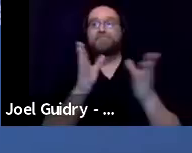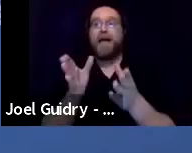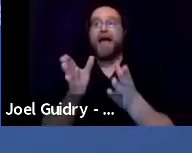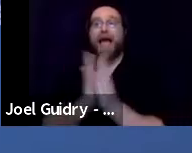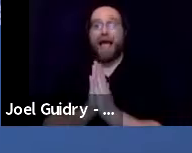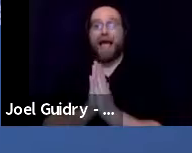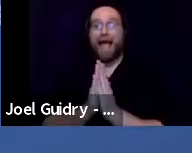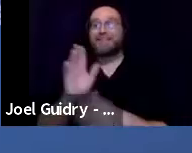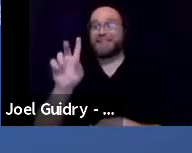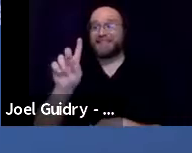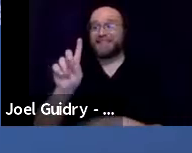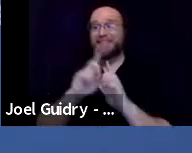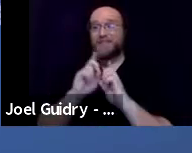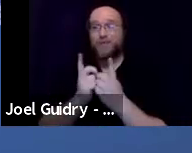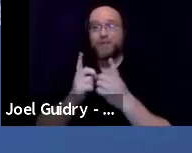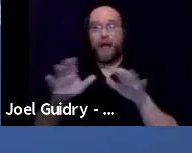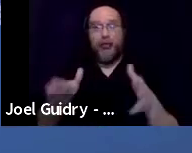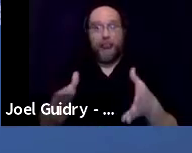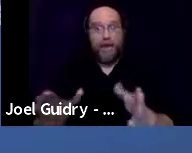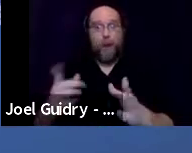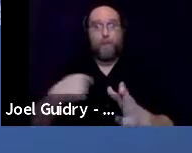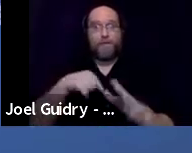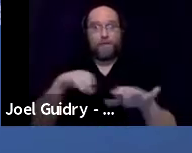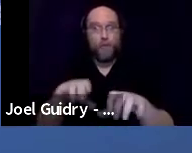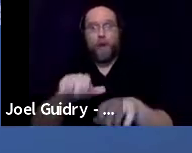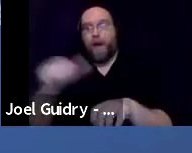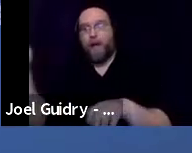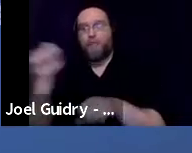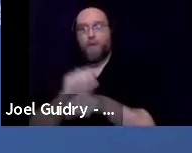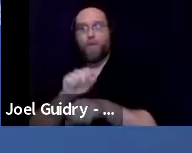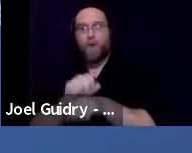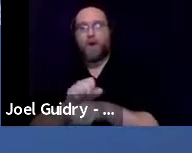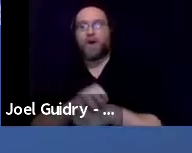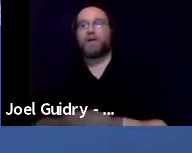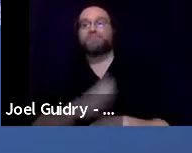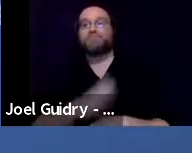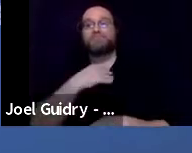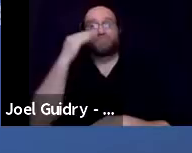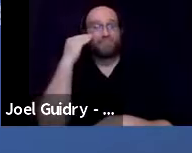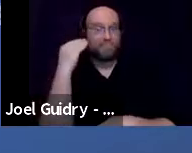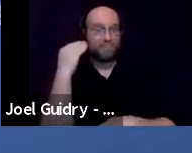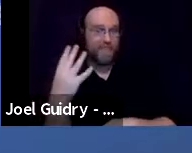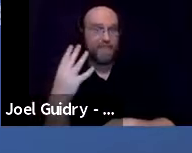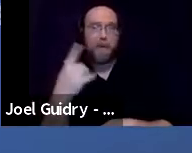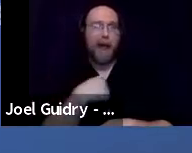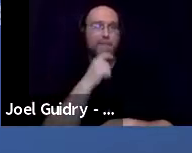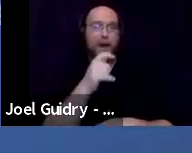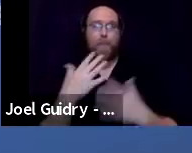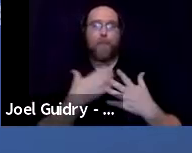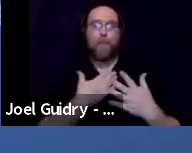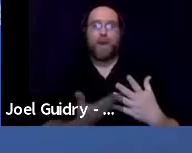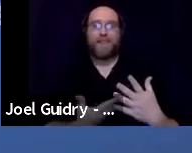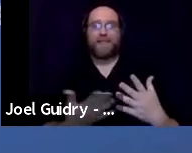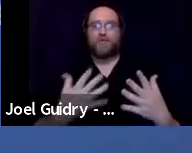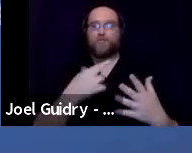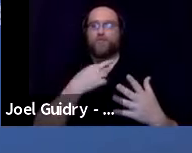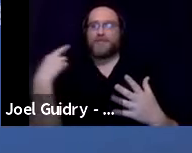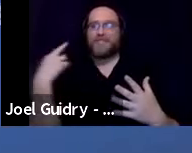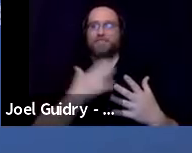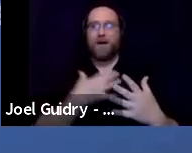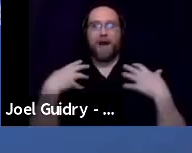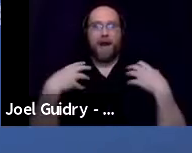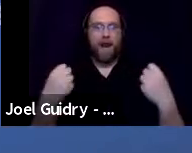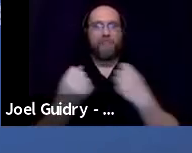fixing the problem, and let them know that you're not willing to put your health and safety at risk until they fix it. And